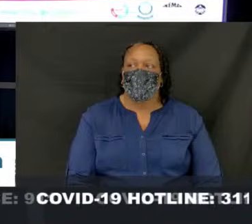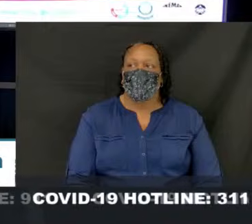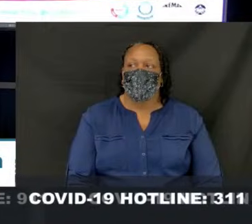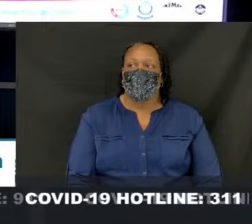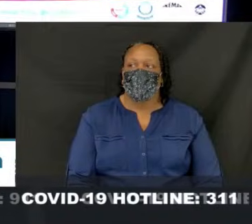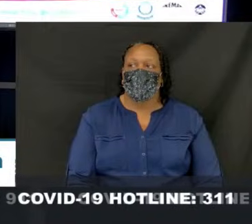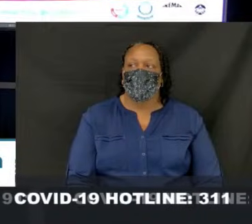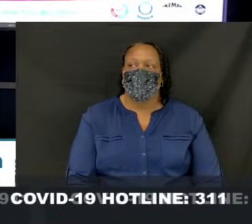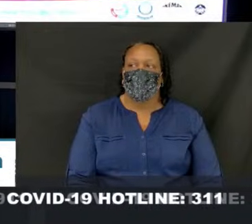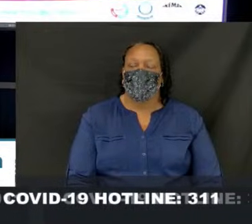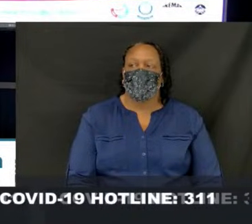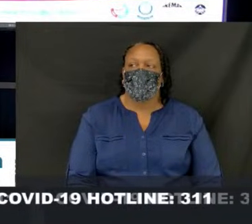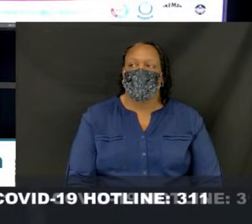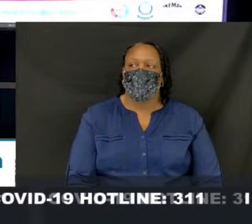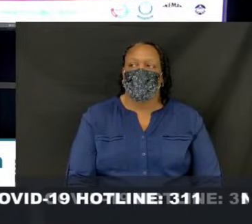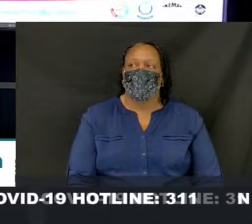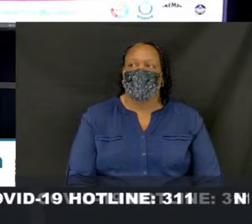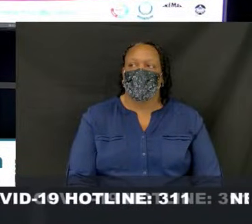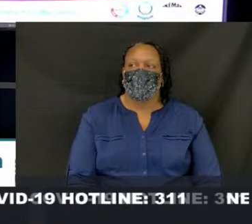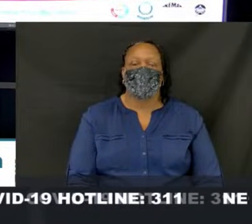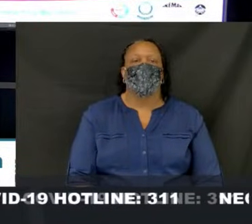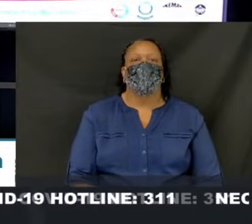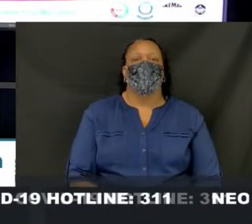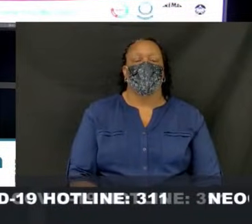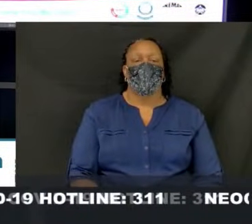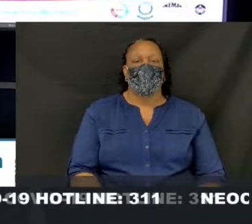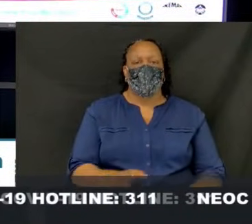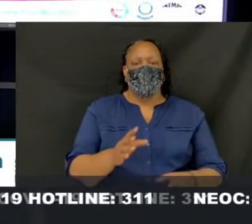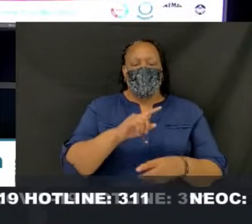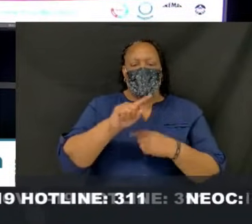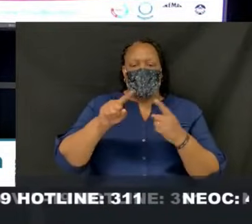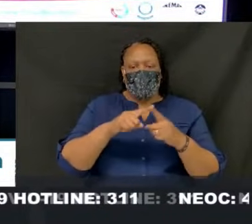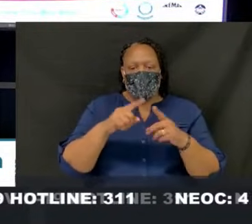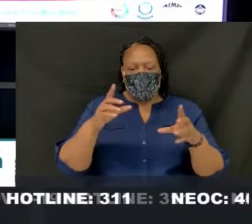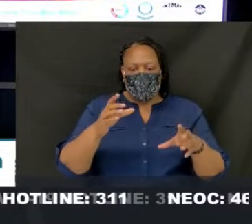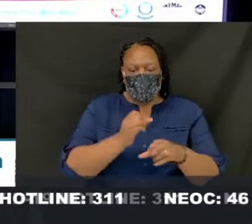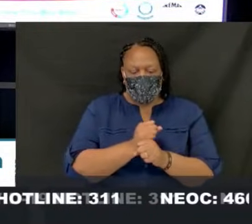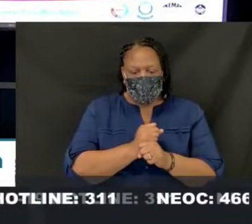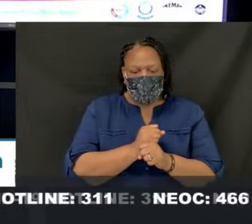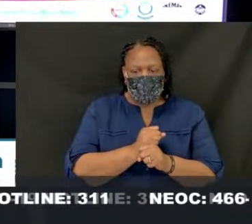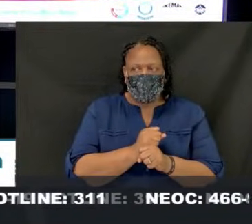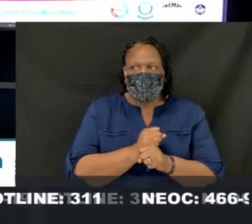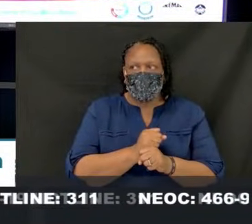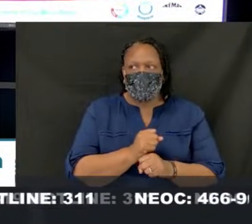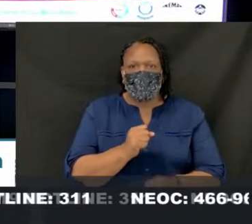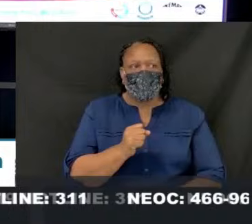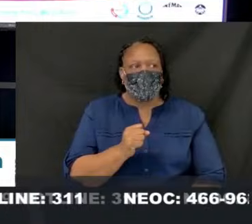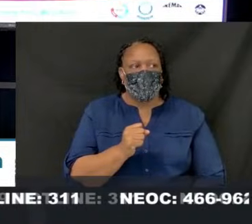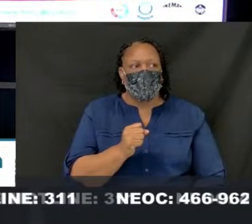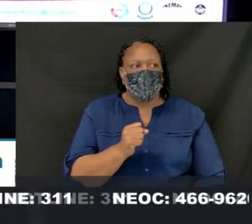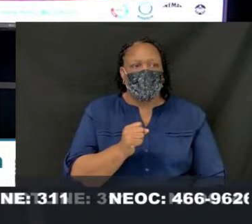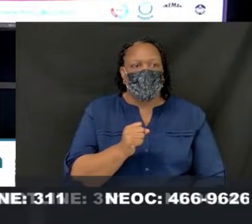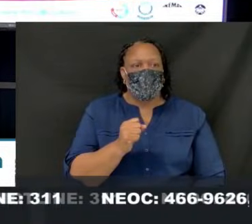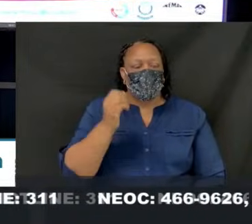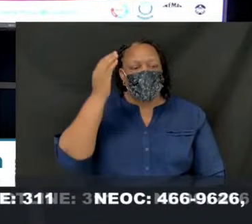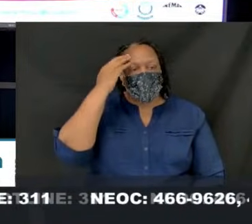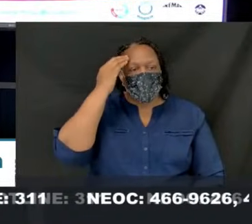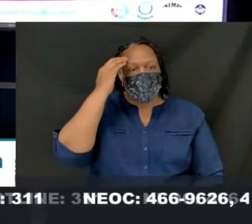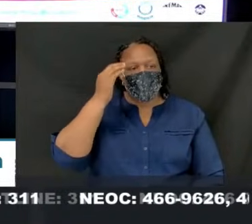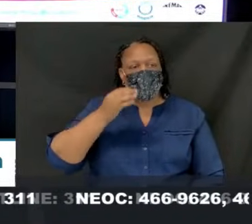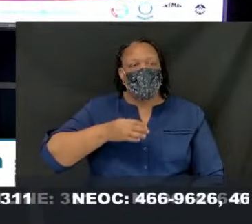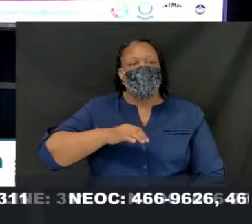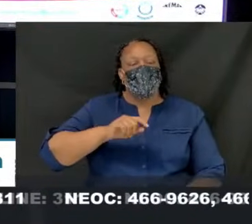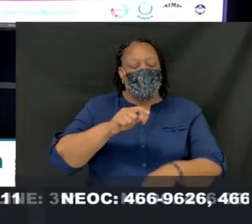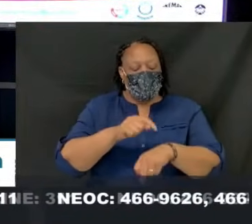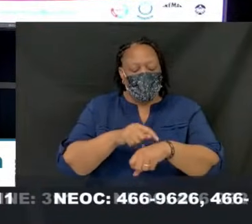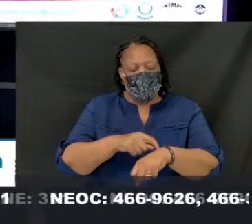until the Christmas season to announce changes will not allow tourists to book trips for the festive